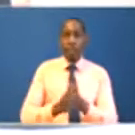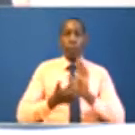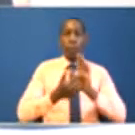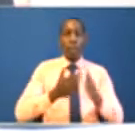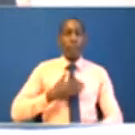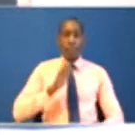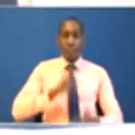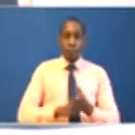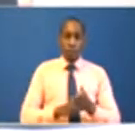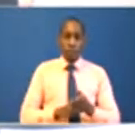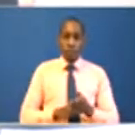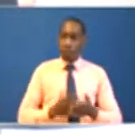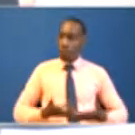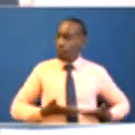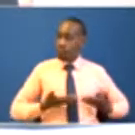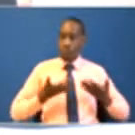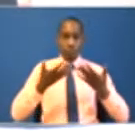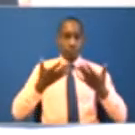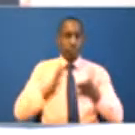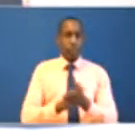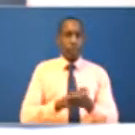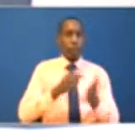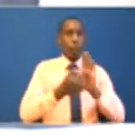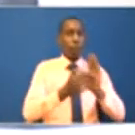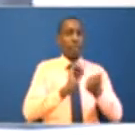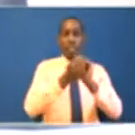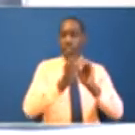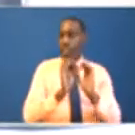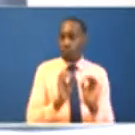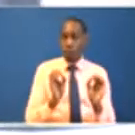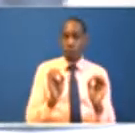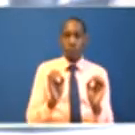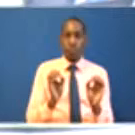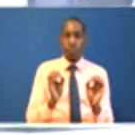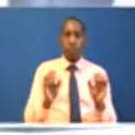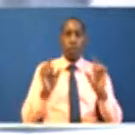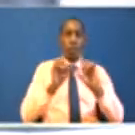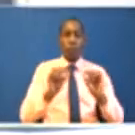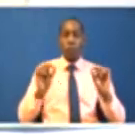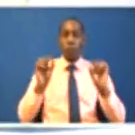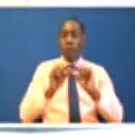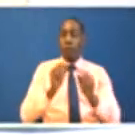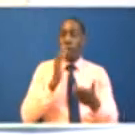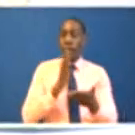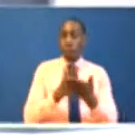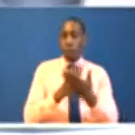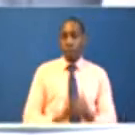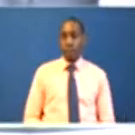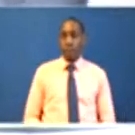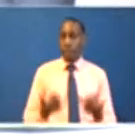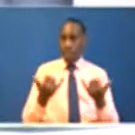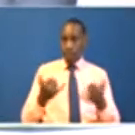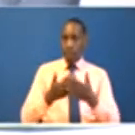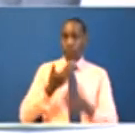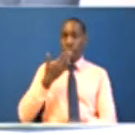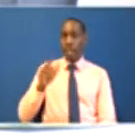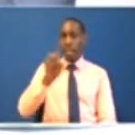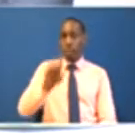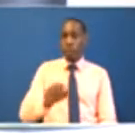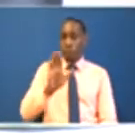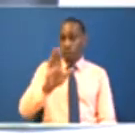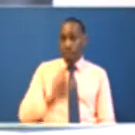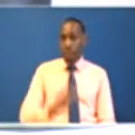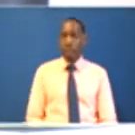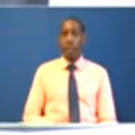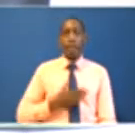is from my heart you do not retract it because that is the bitter truth now um just before i answer your question you know